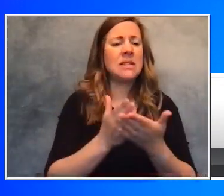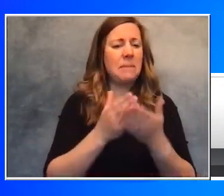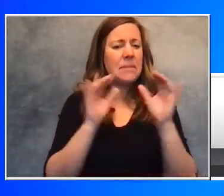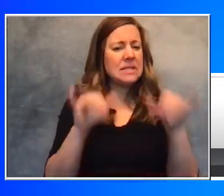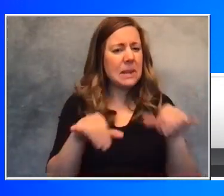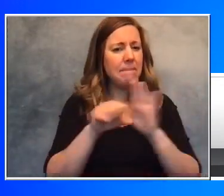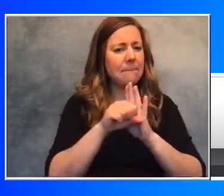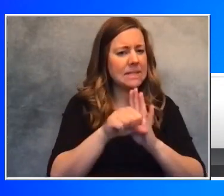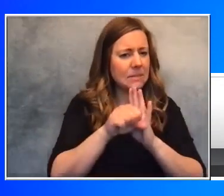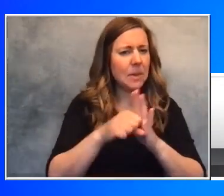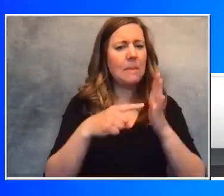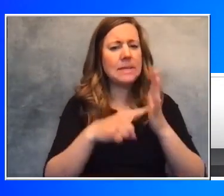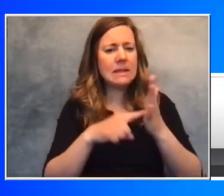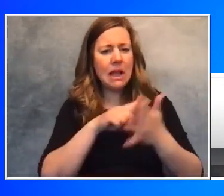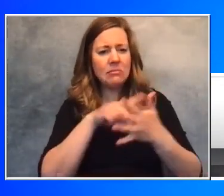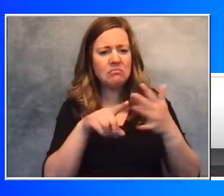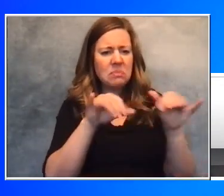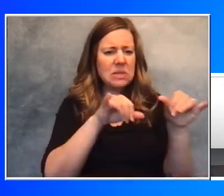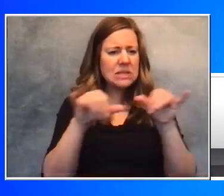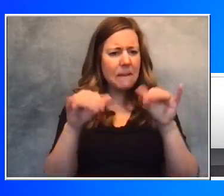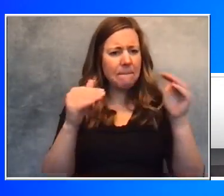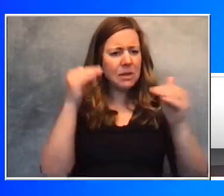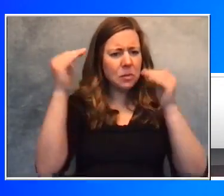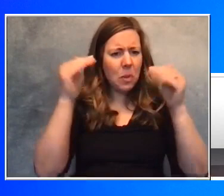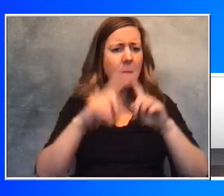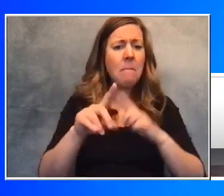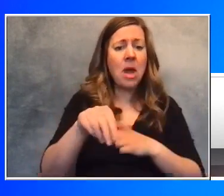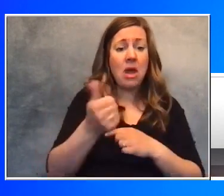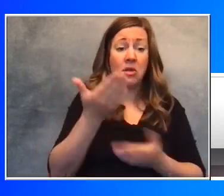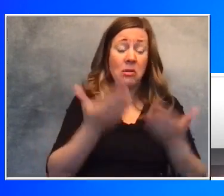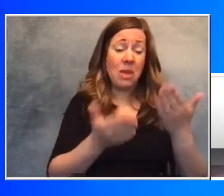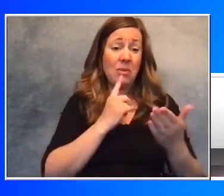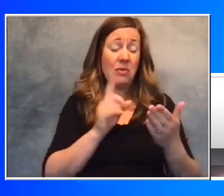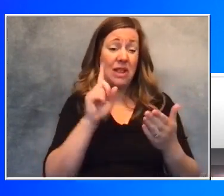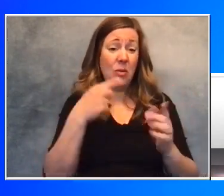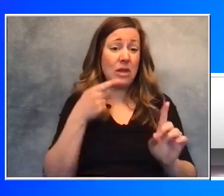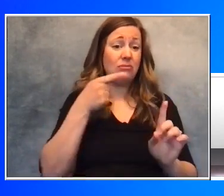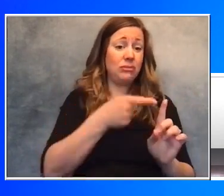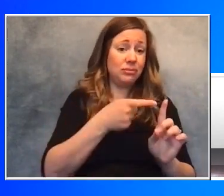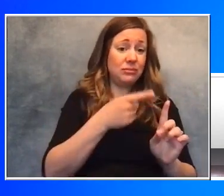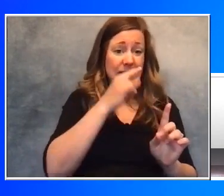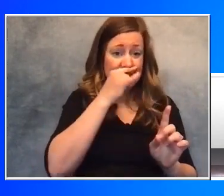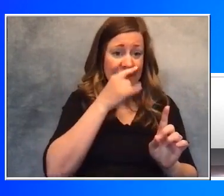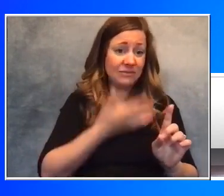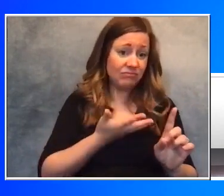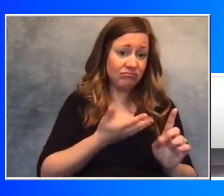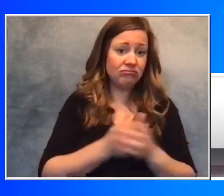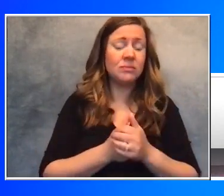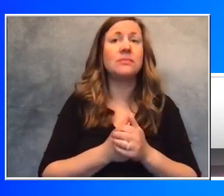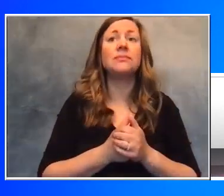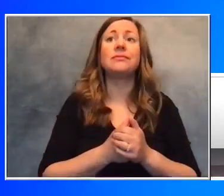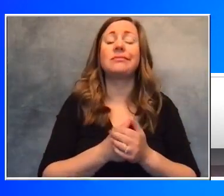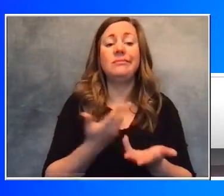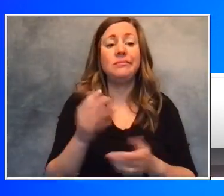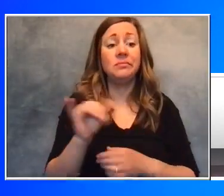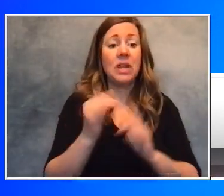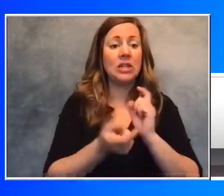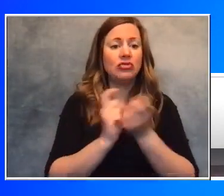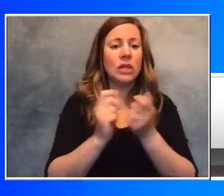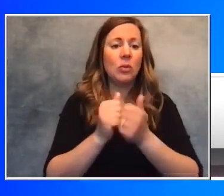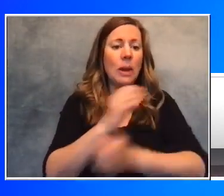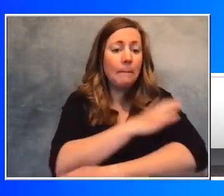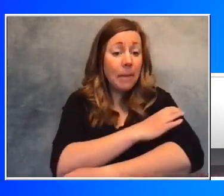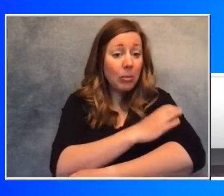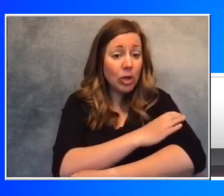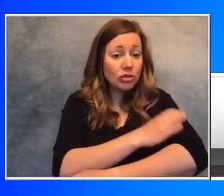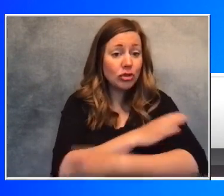that we might see in adults, but others that might be particularly to adolescents, particularly changes in blood pressure that we might